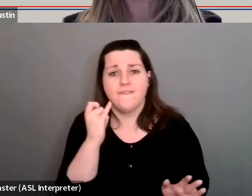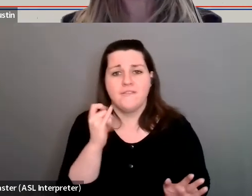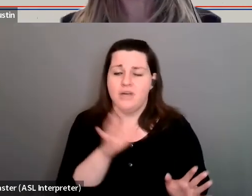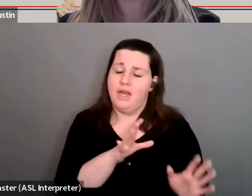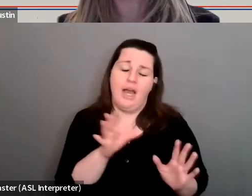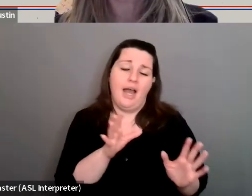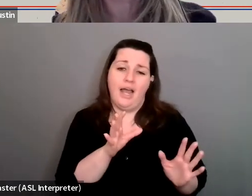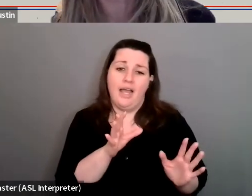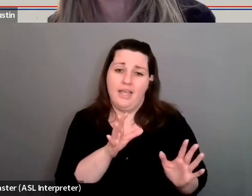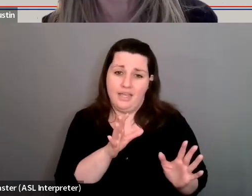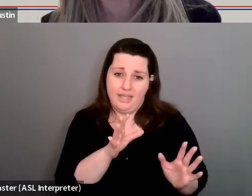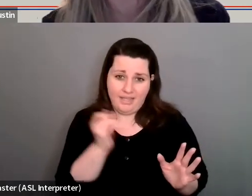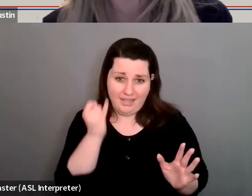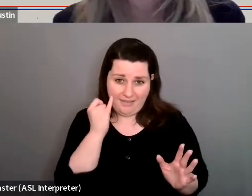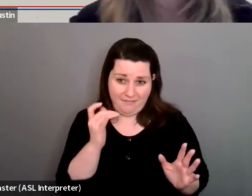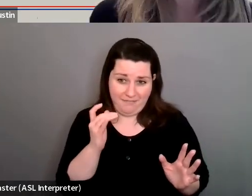there are folks from